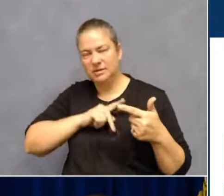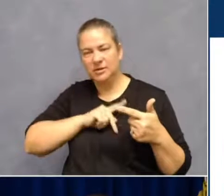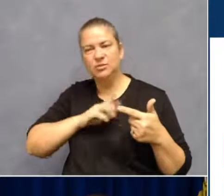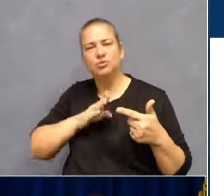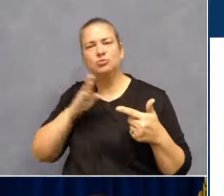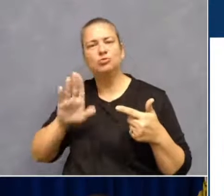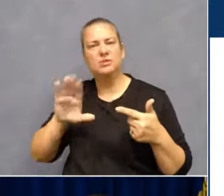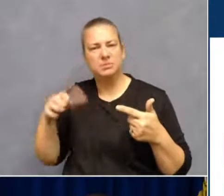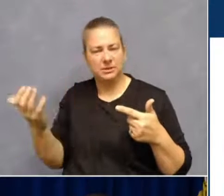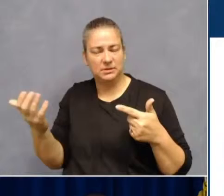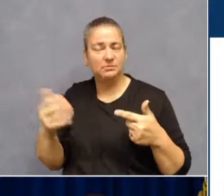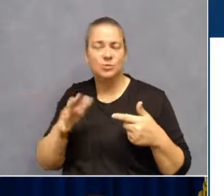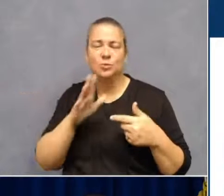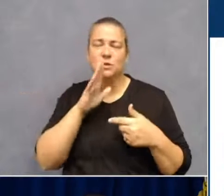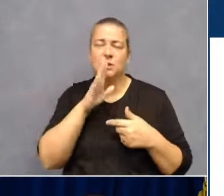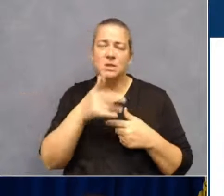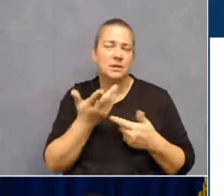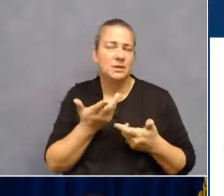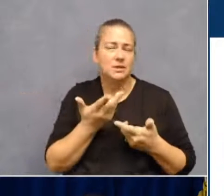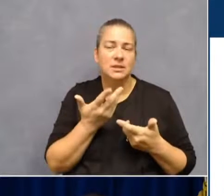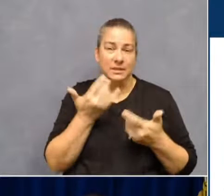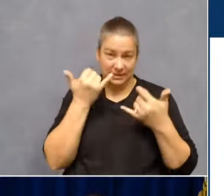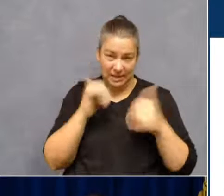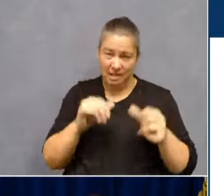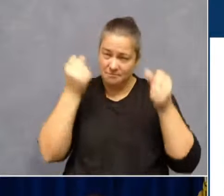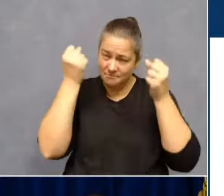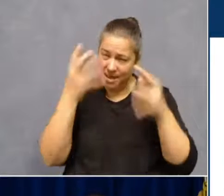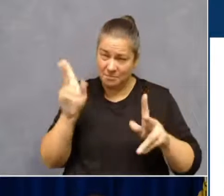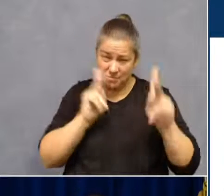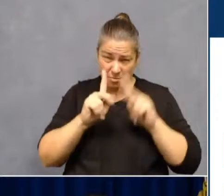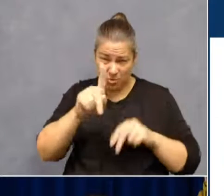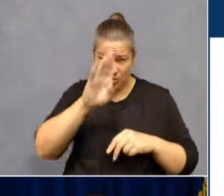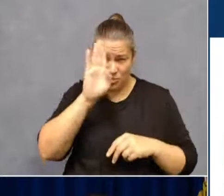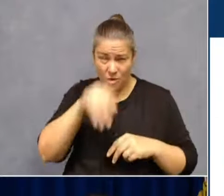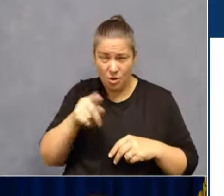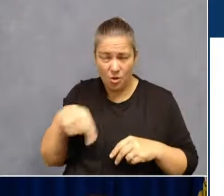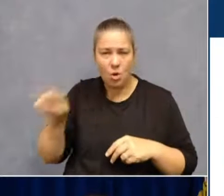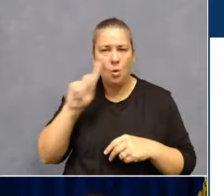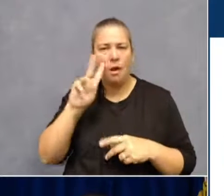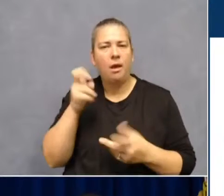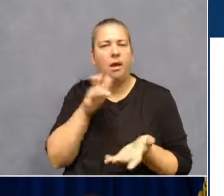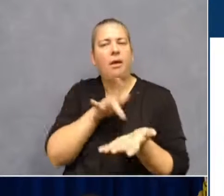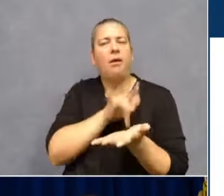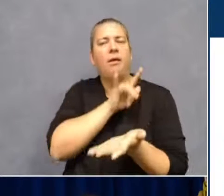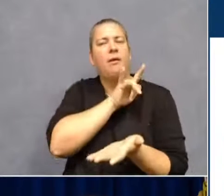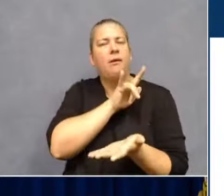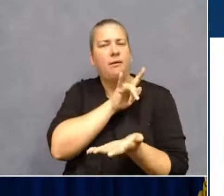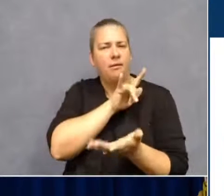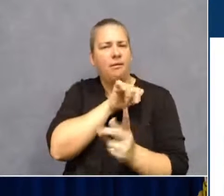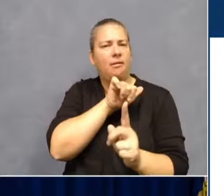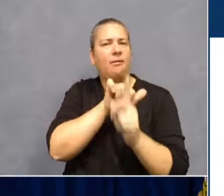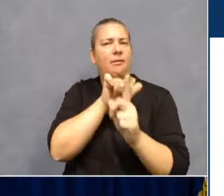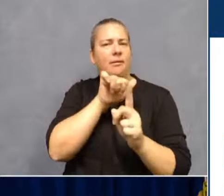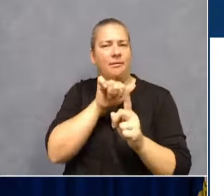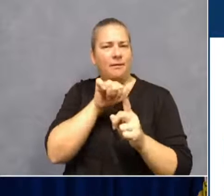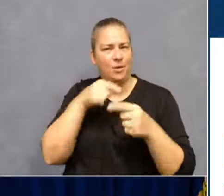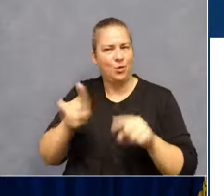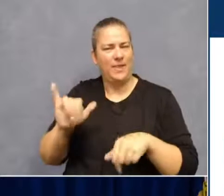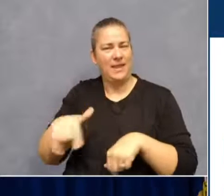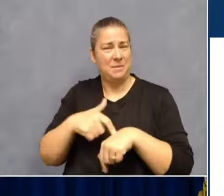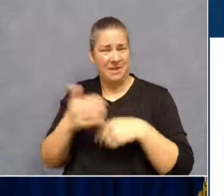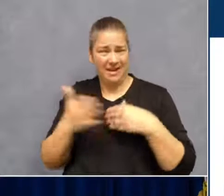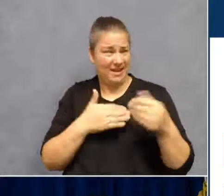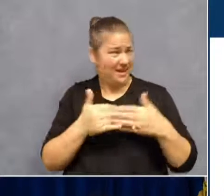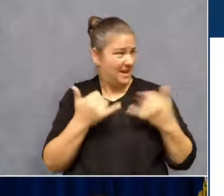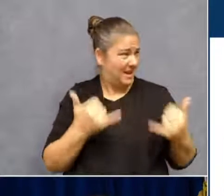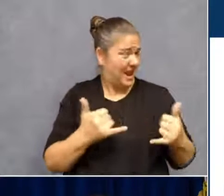so many out there that would try to take advantage of us during those holiday seasons, even in the midst of a pandemic. As